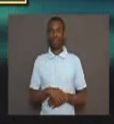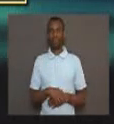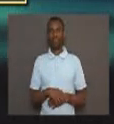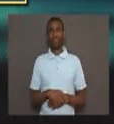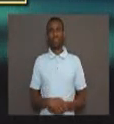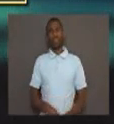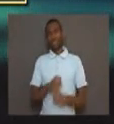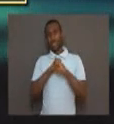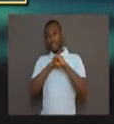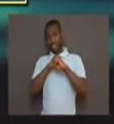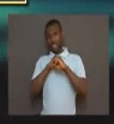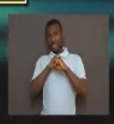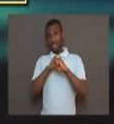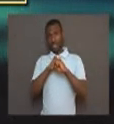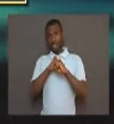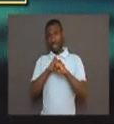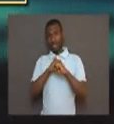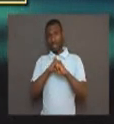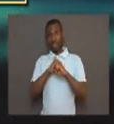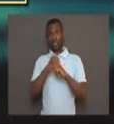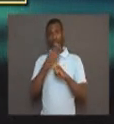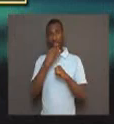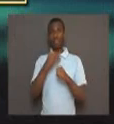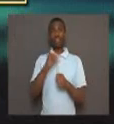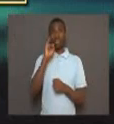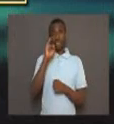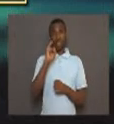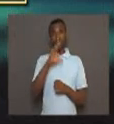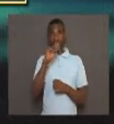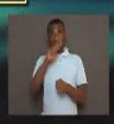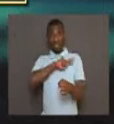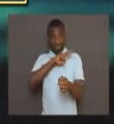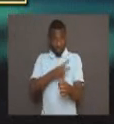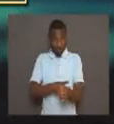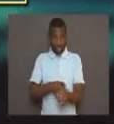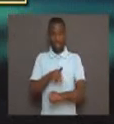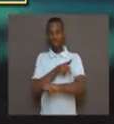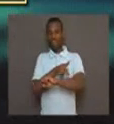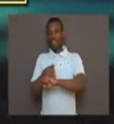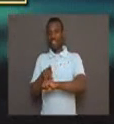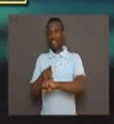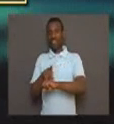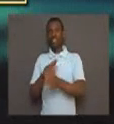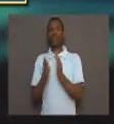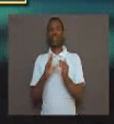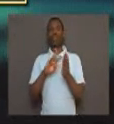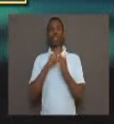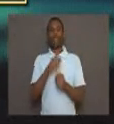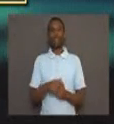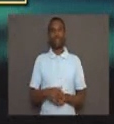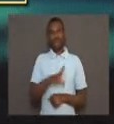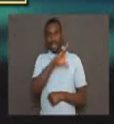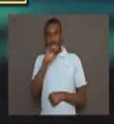The resistors keeps current and voltage in phase, and